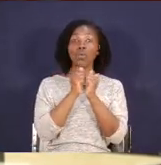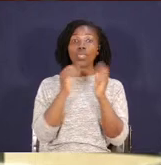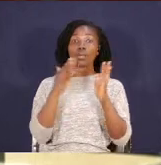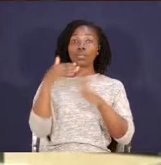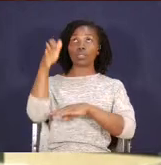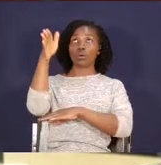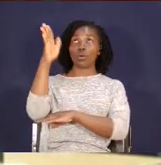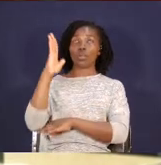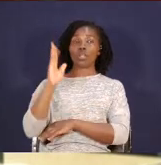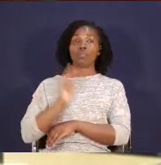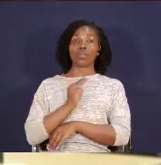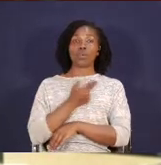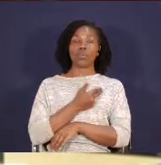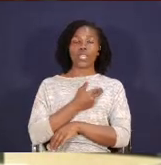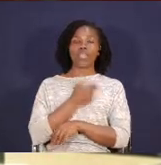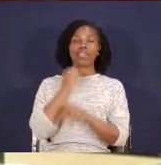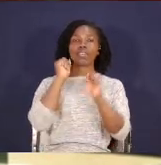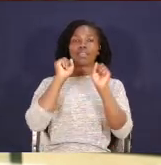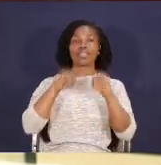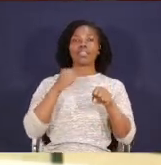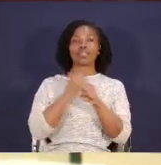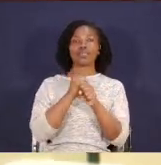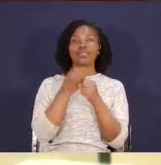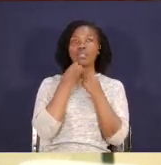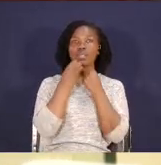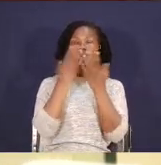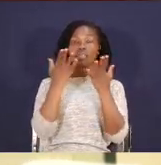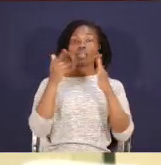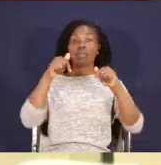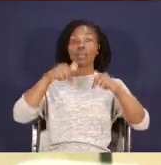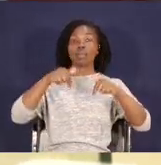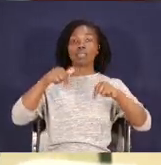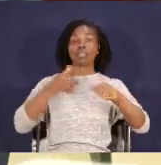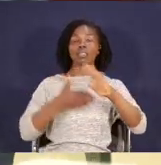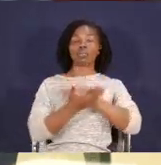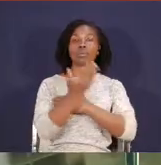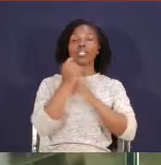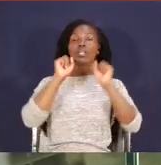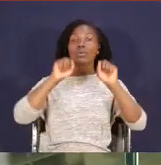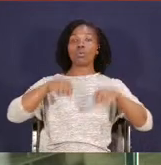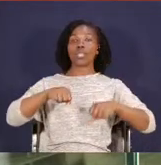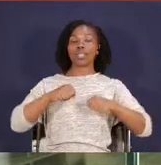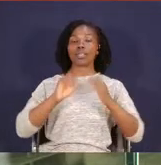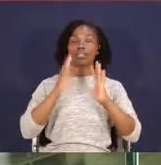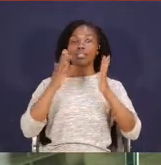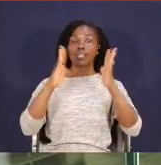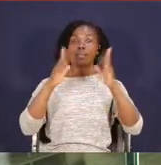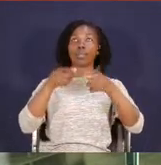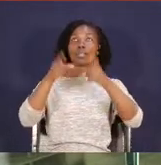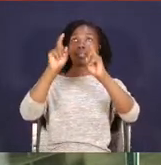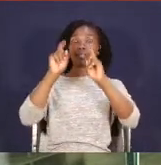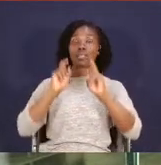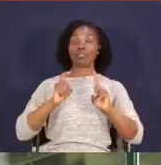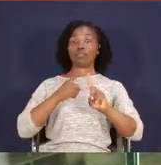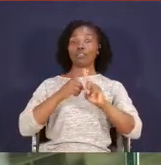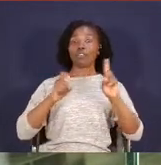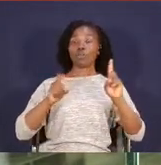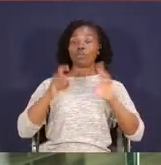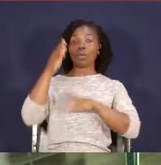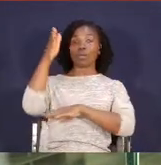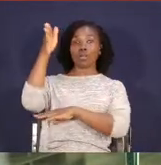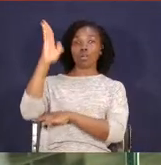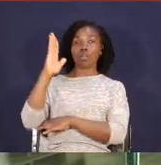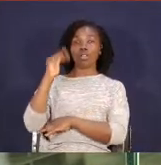nothing. And so this morning is a good morning to celebrate the gifts God has given us. And there are those